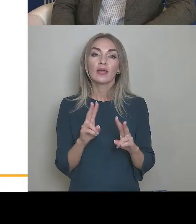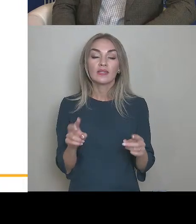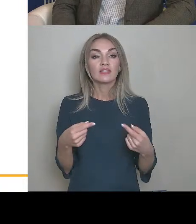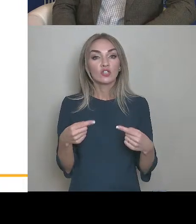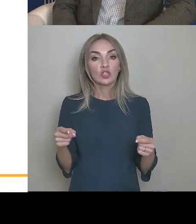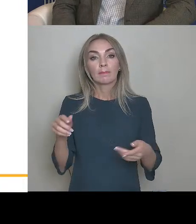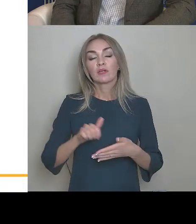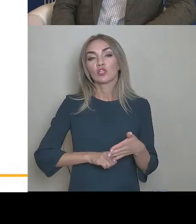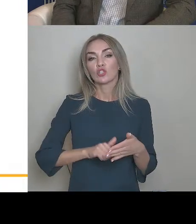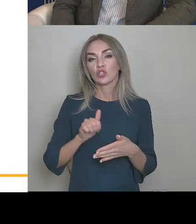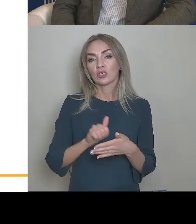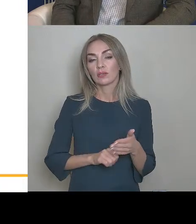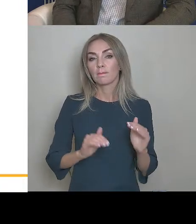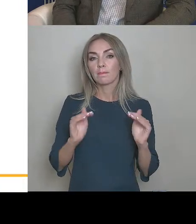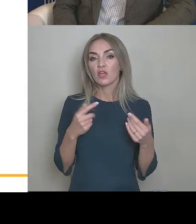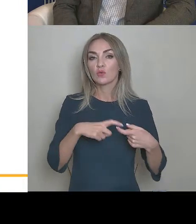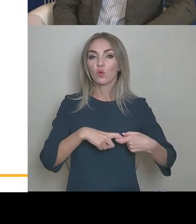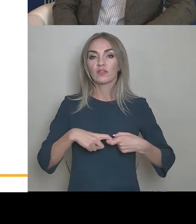3971 bill,